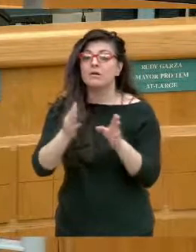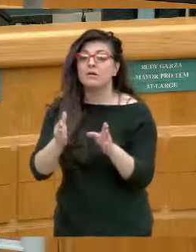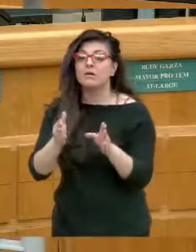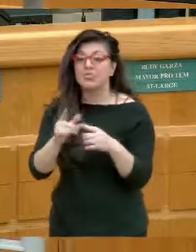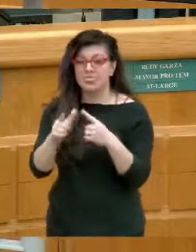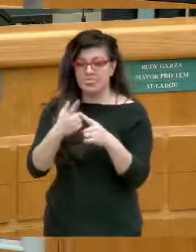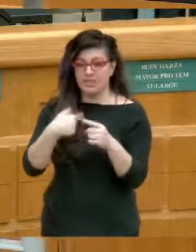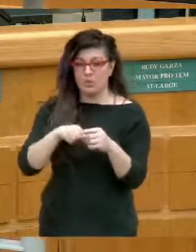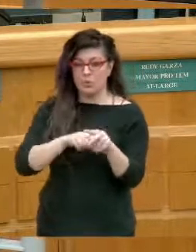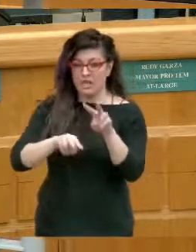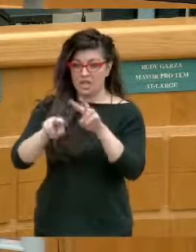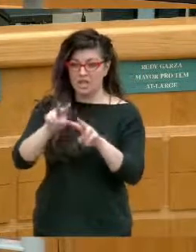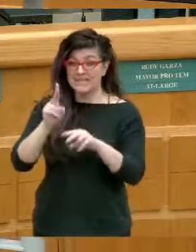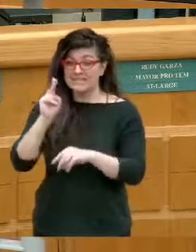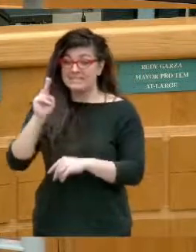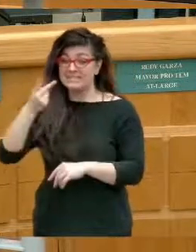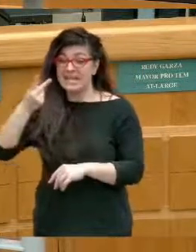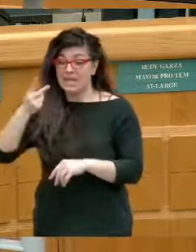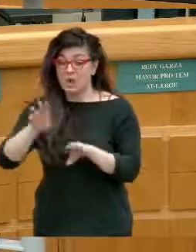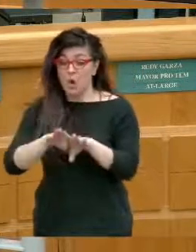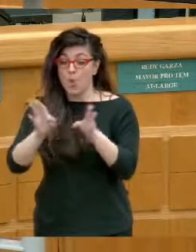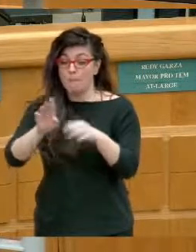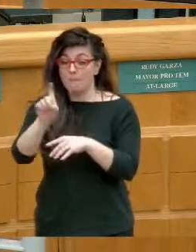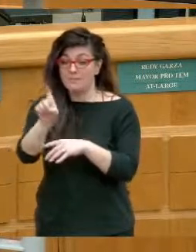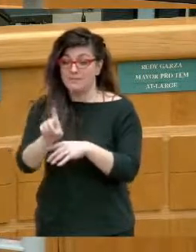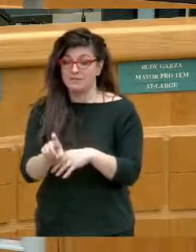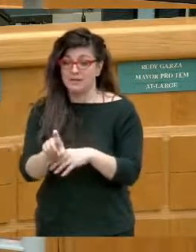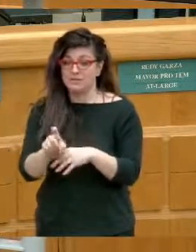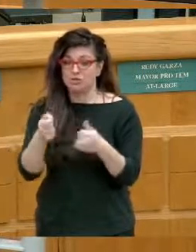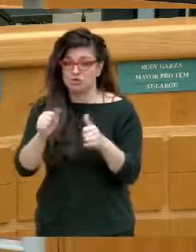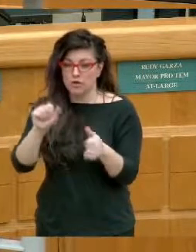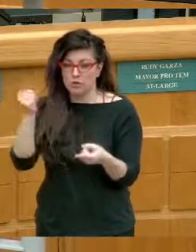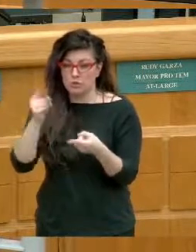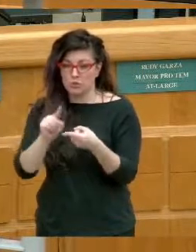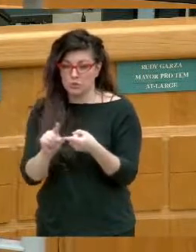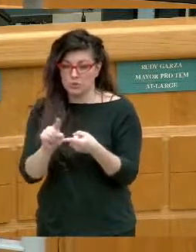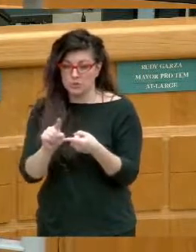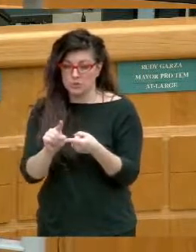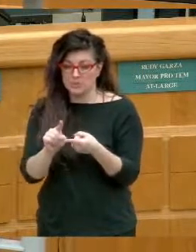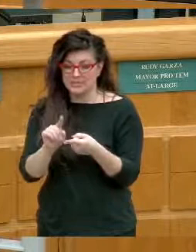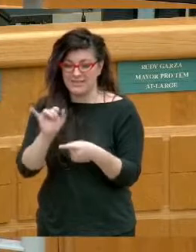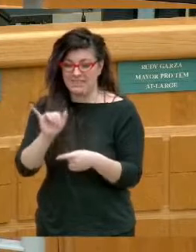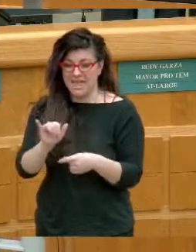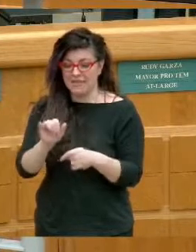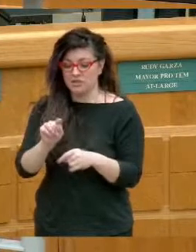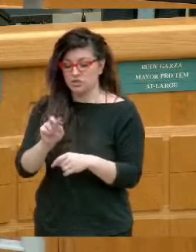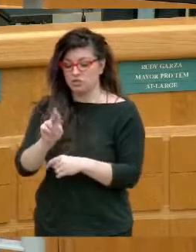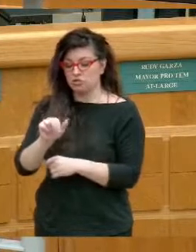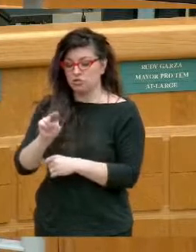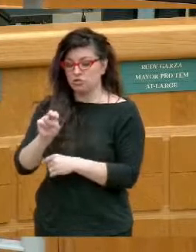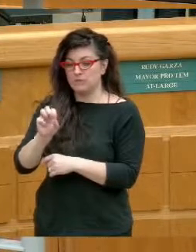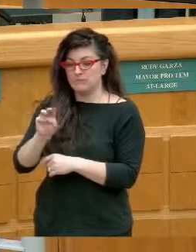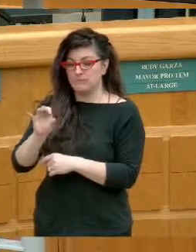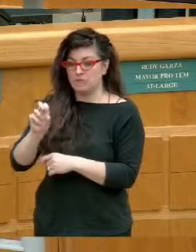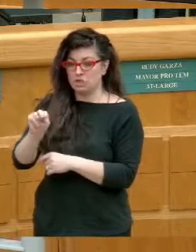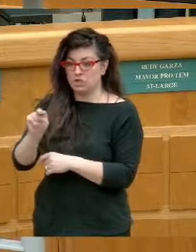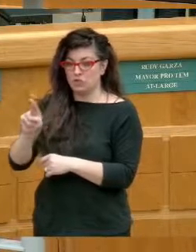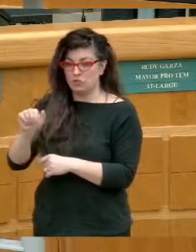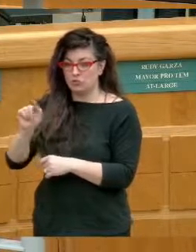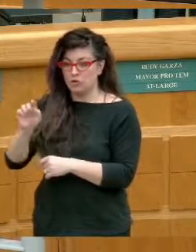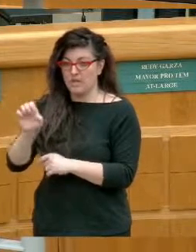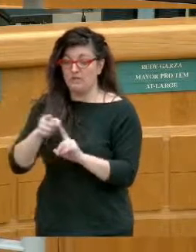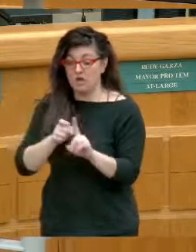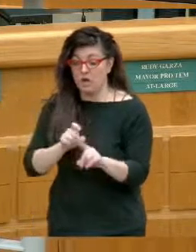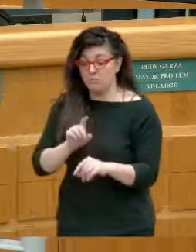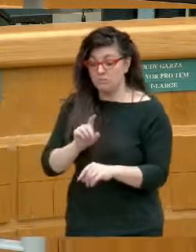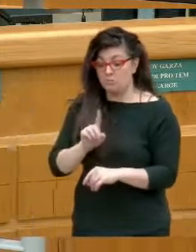a second open Texas by reducing the transmission rate from May 1st forward to 1.4, which is the estimate of